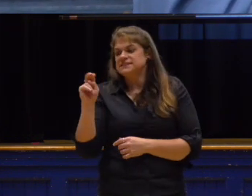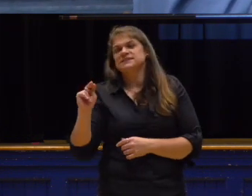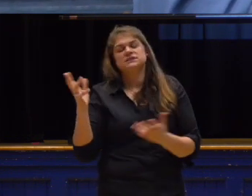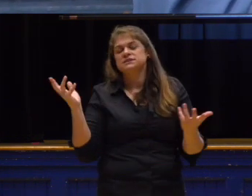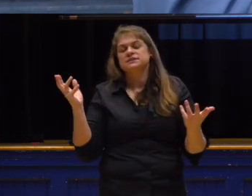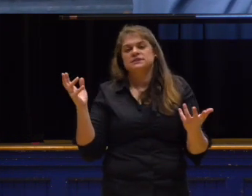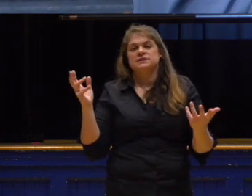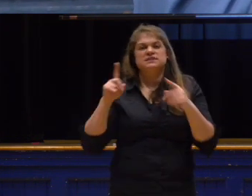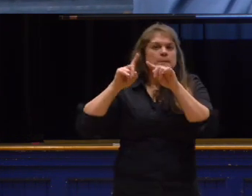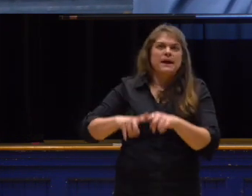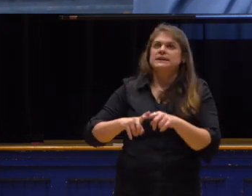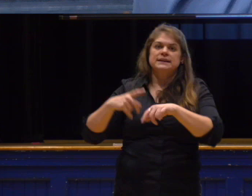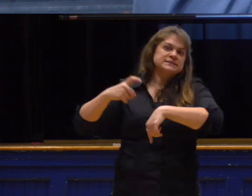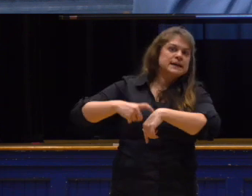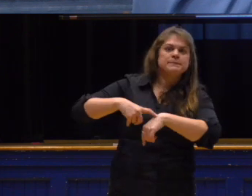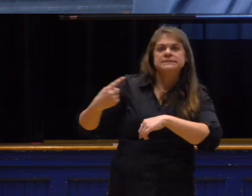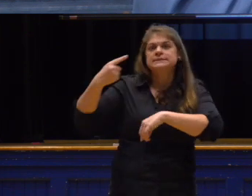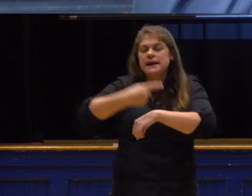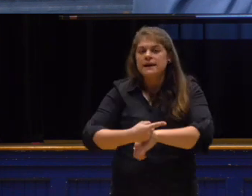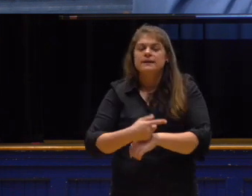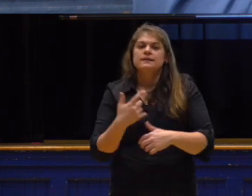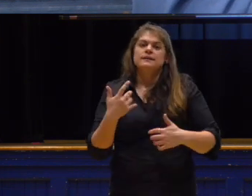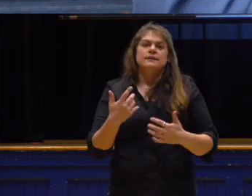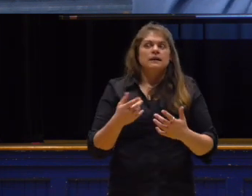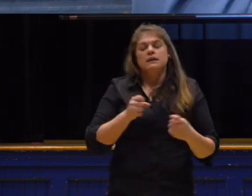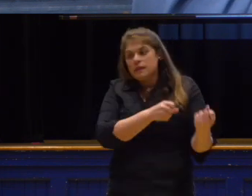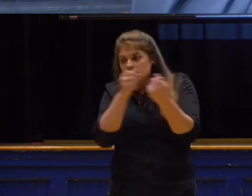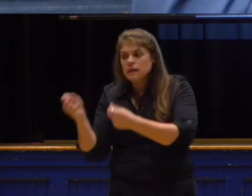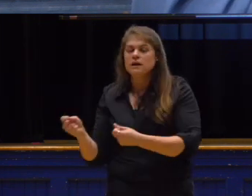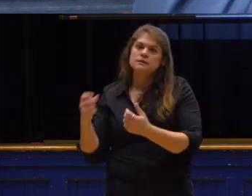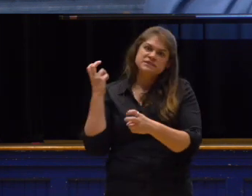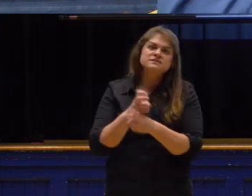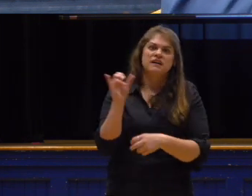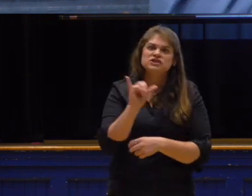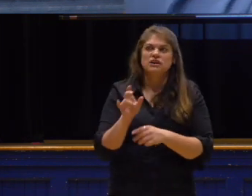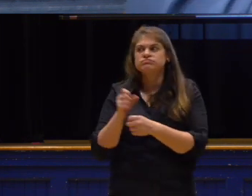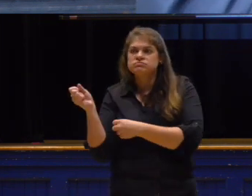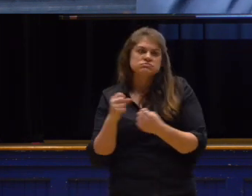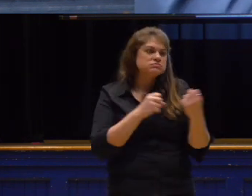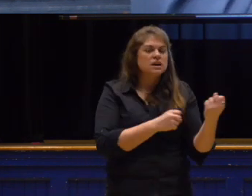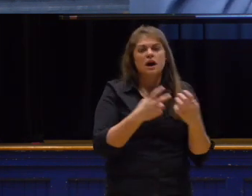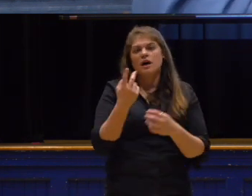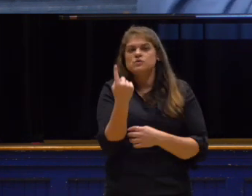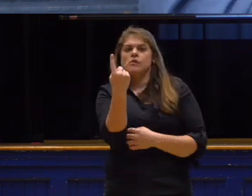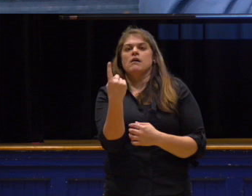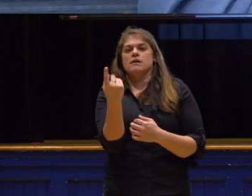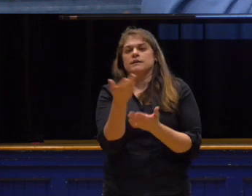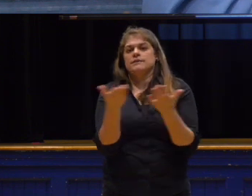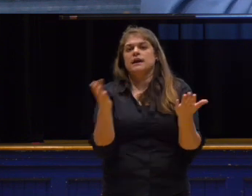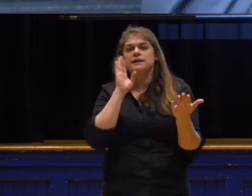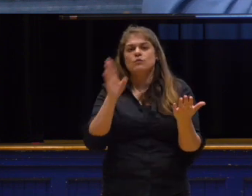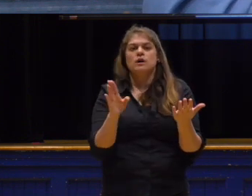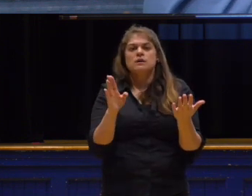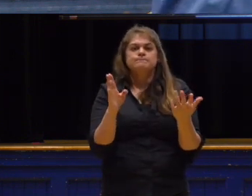onto Dickinson Street, depending upon time of day, can be a little bit challenging as well. So this is going to be one of those items that's